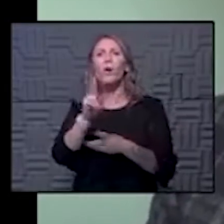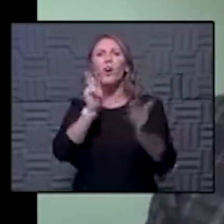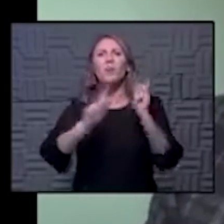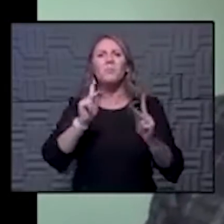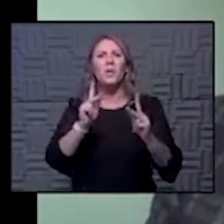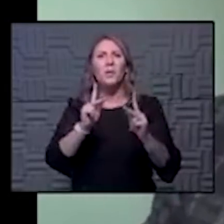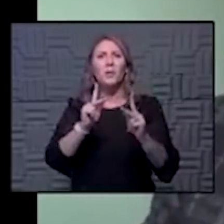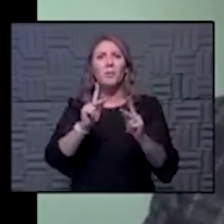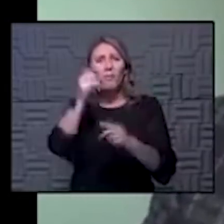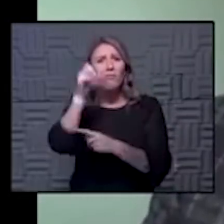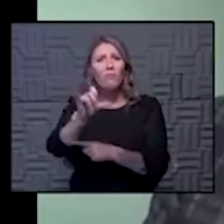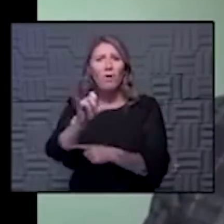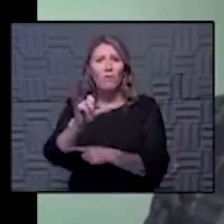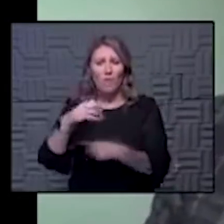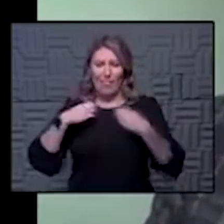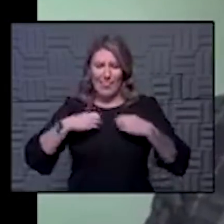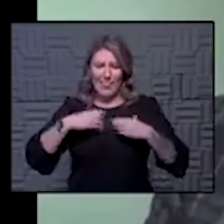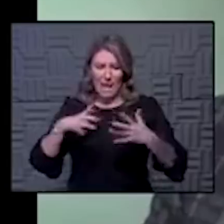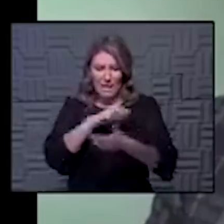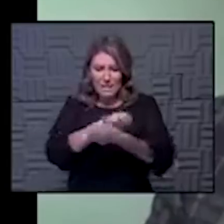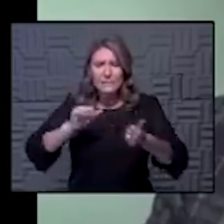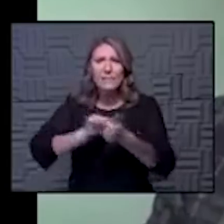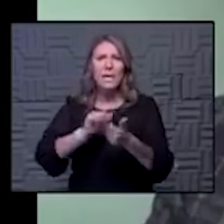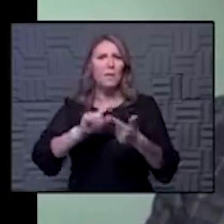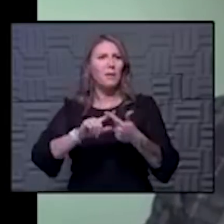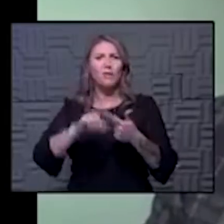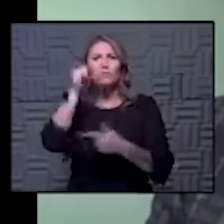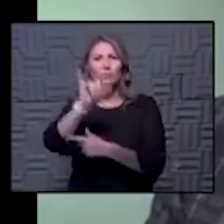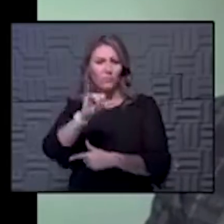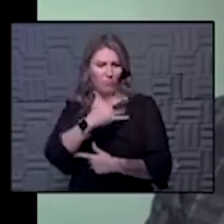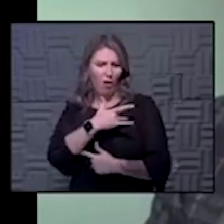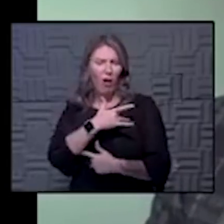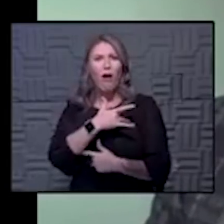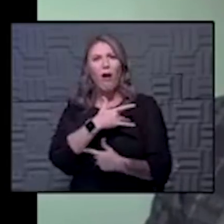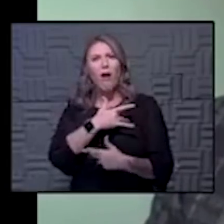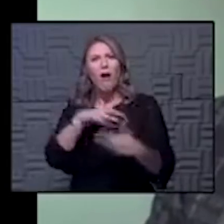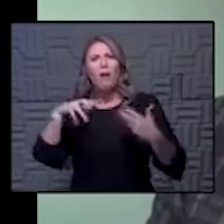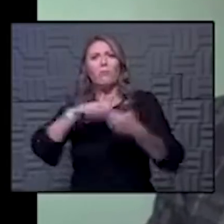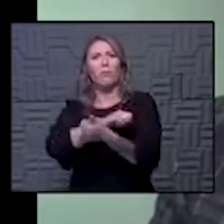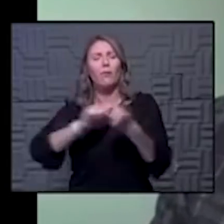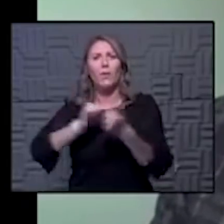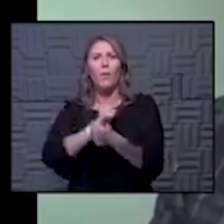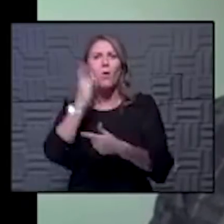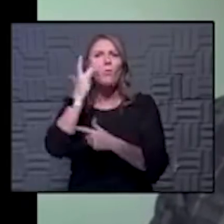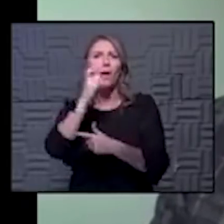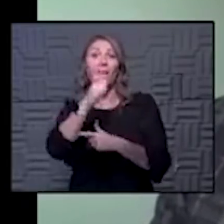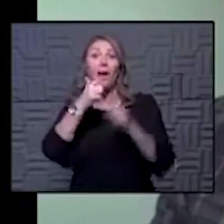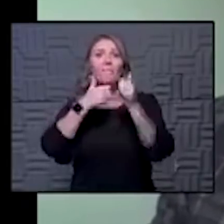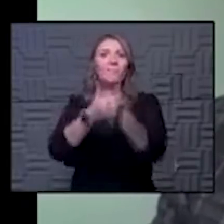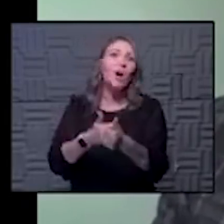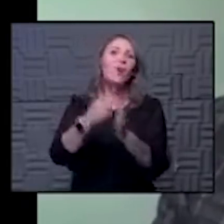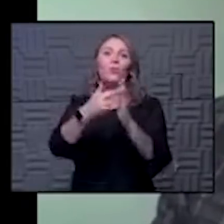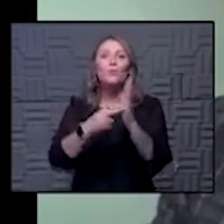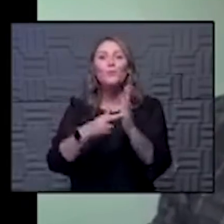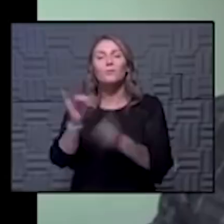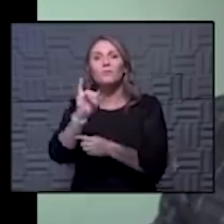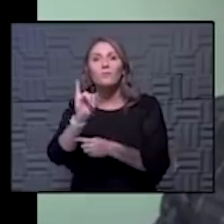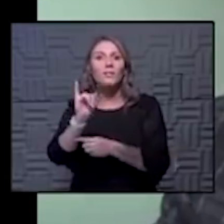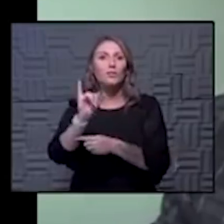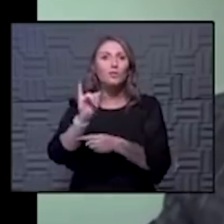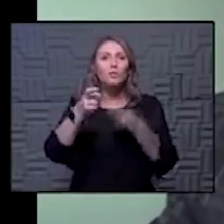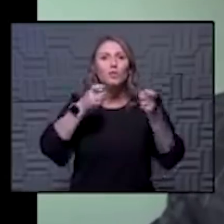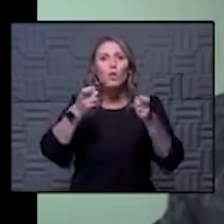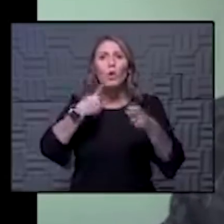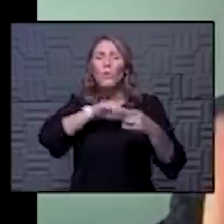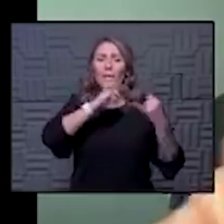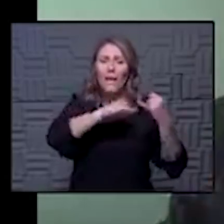lung damage or heart damage because we didn't exercise the rules of infection control. We can do this, we can master it, we can bend the curve, we